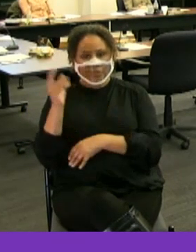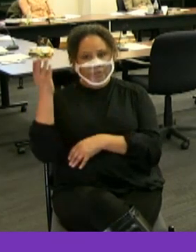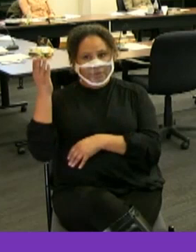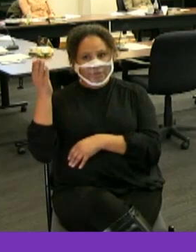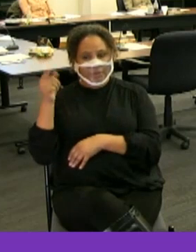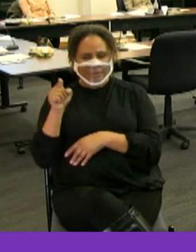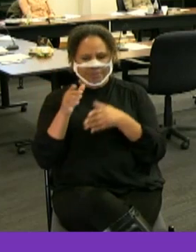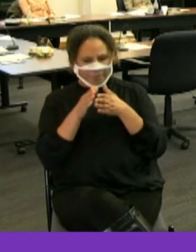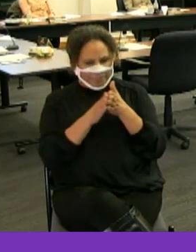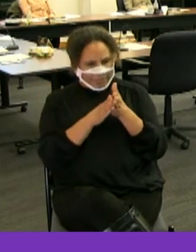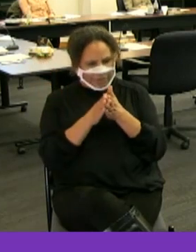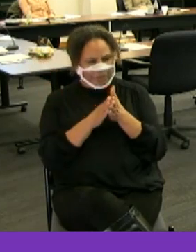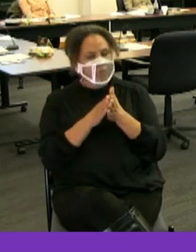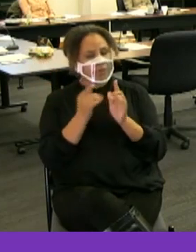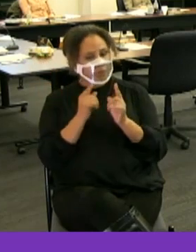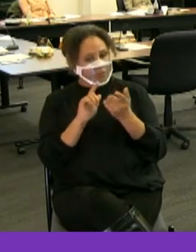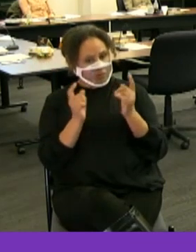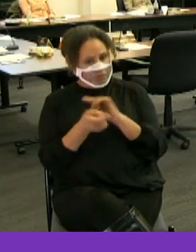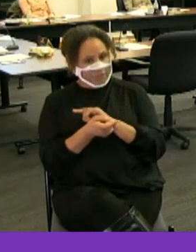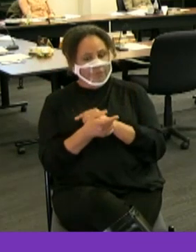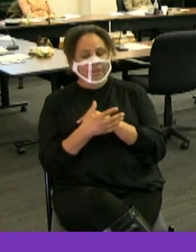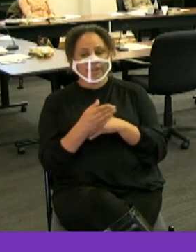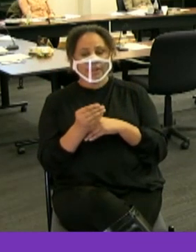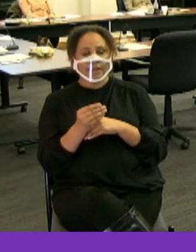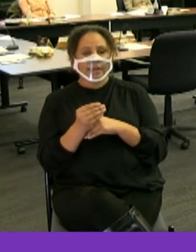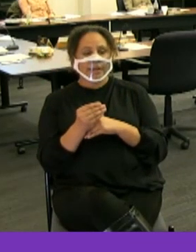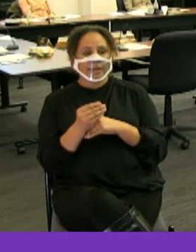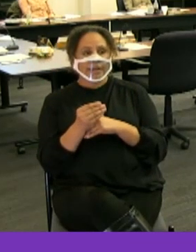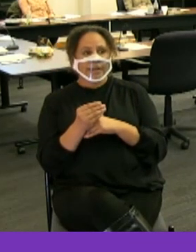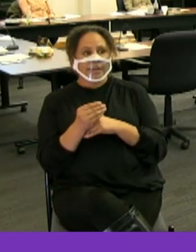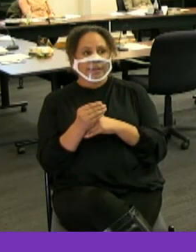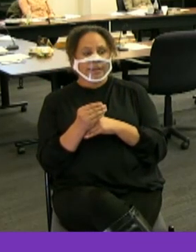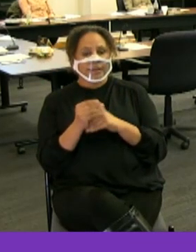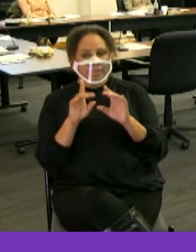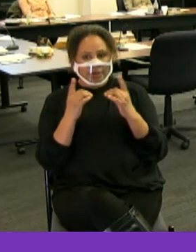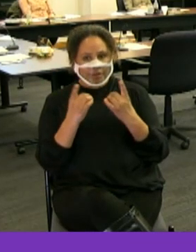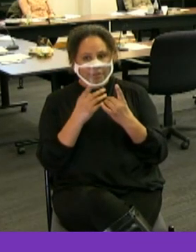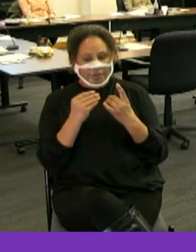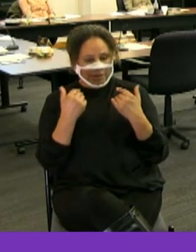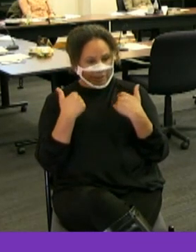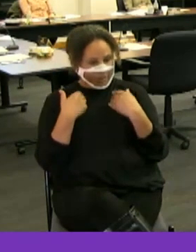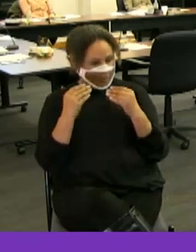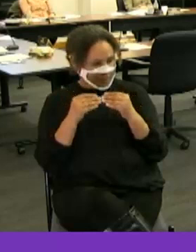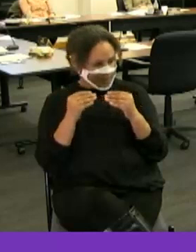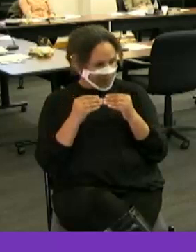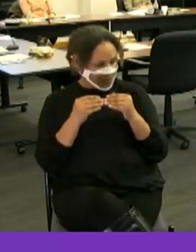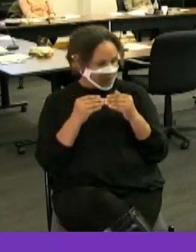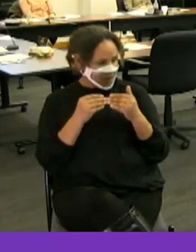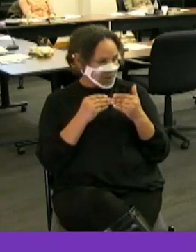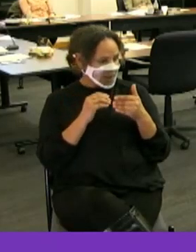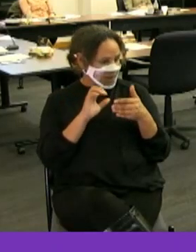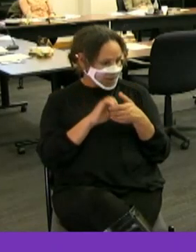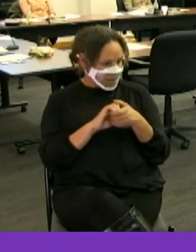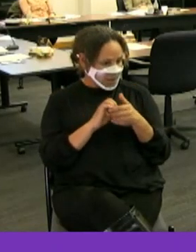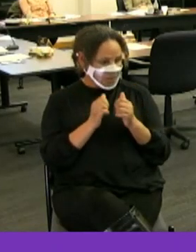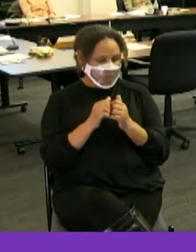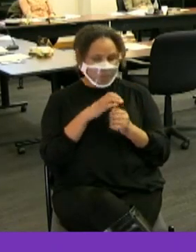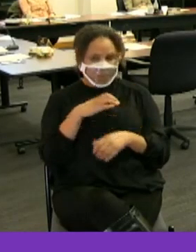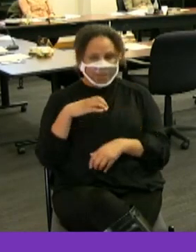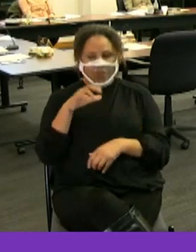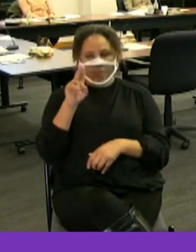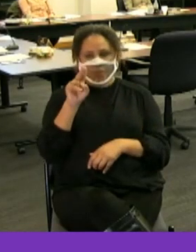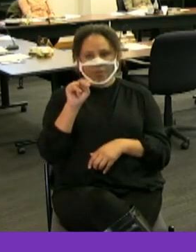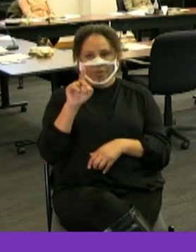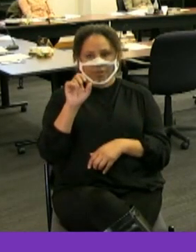to, with the shift in districts, we'll be have more coverage with Congresswoman Underwood. She's been to our campus